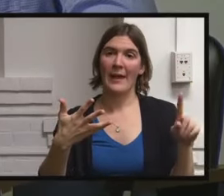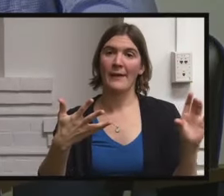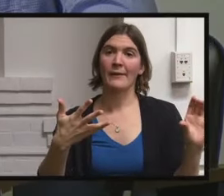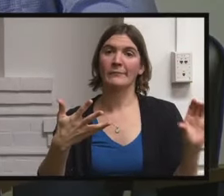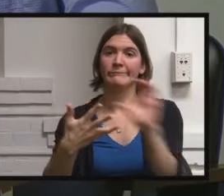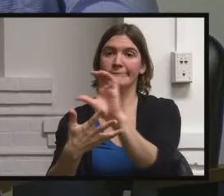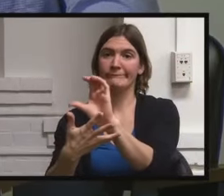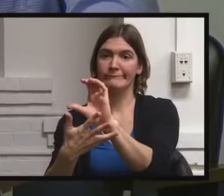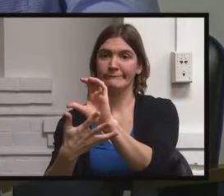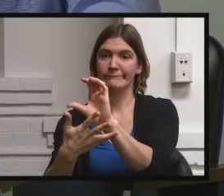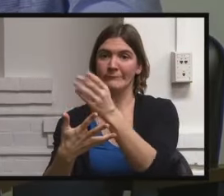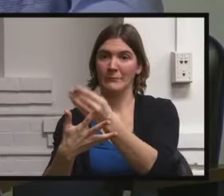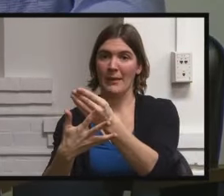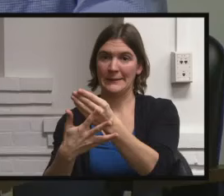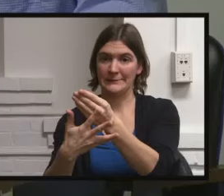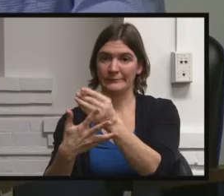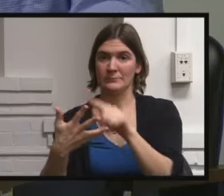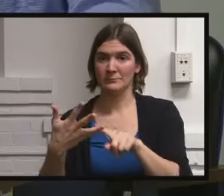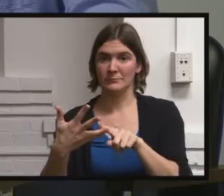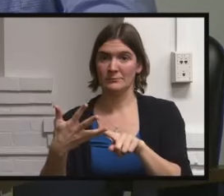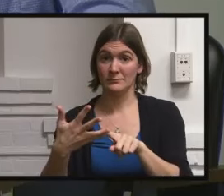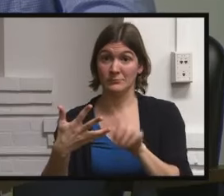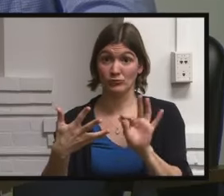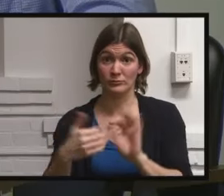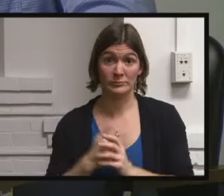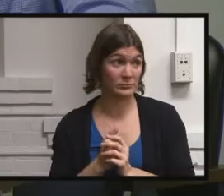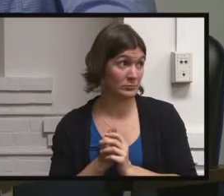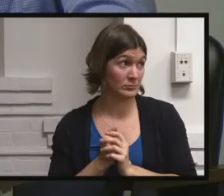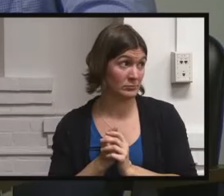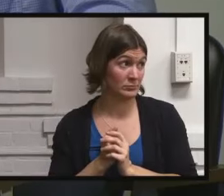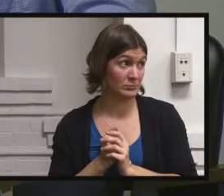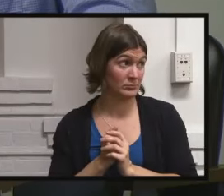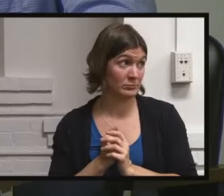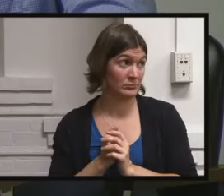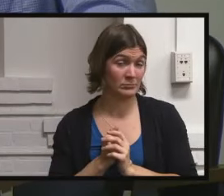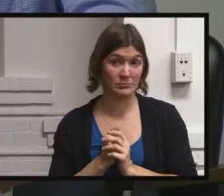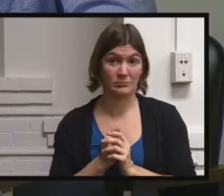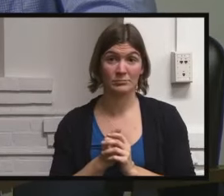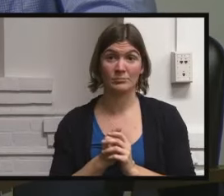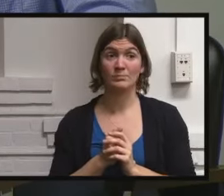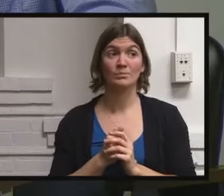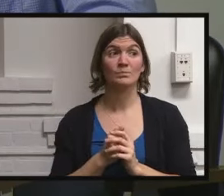with utilizing these parcels for the project.